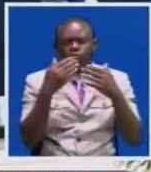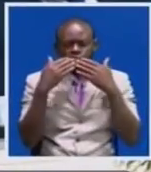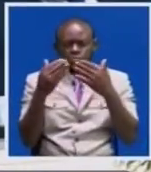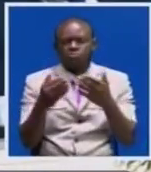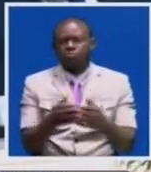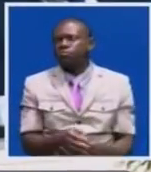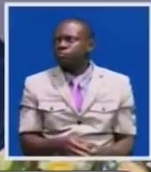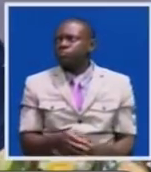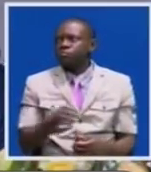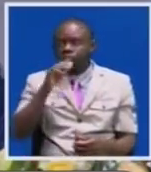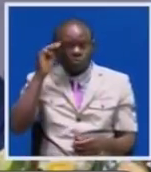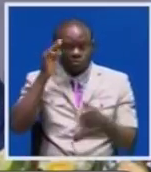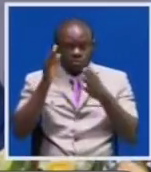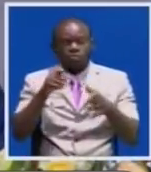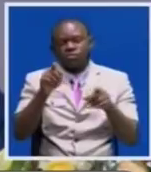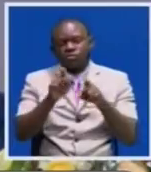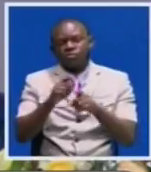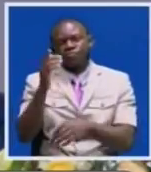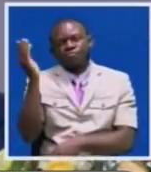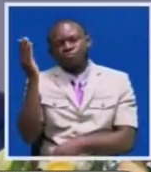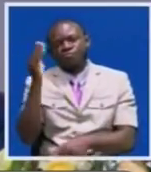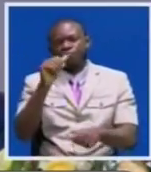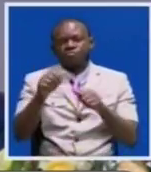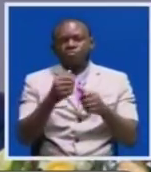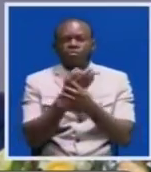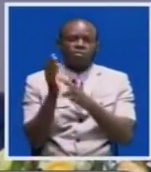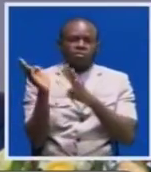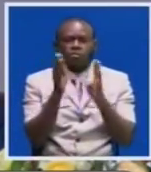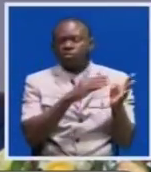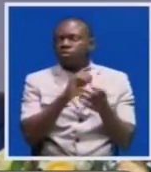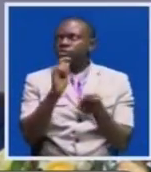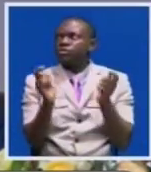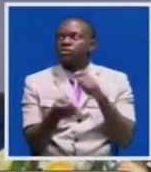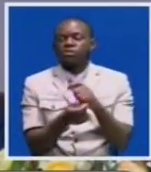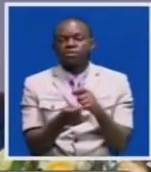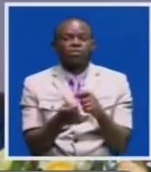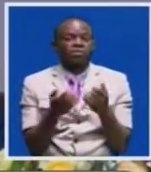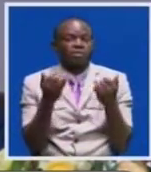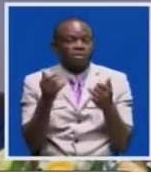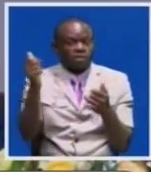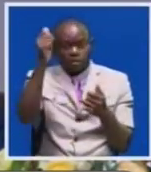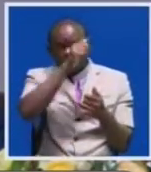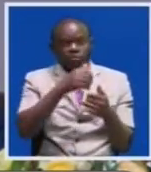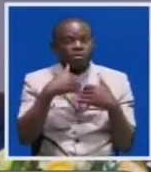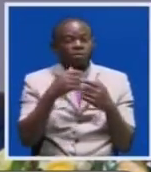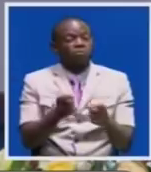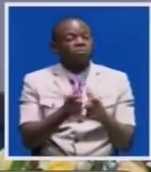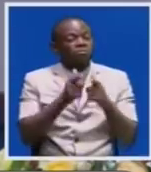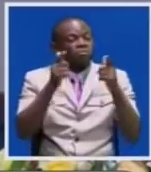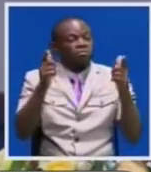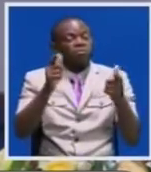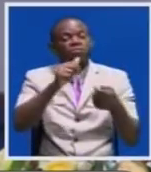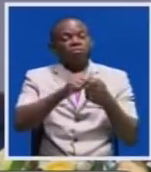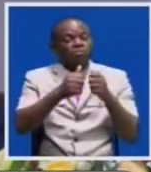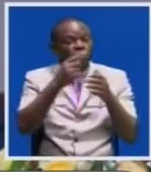climate change. One of Africa's greatest challenges today is the phenomenon of climate change, from